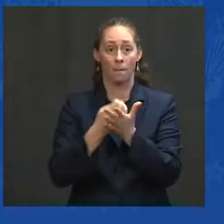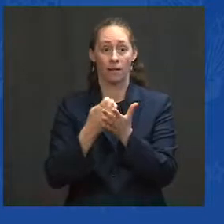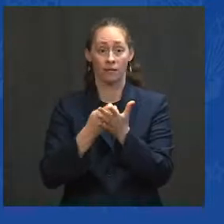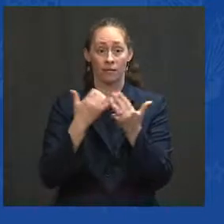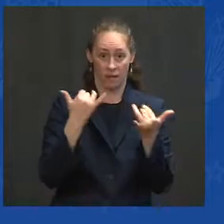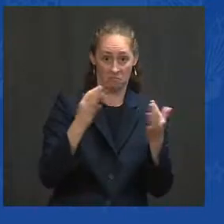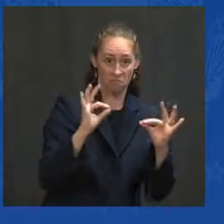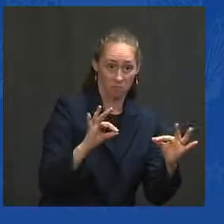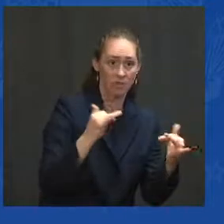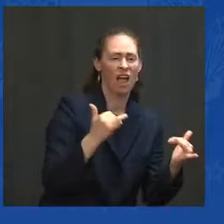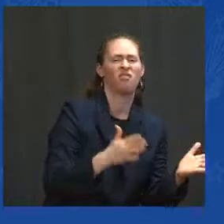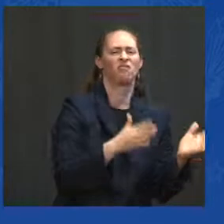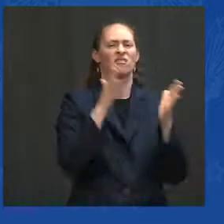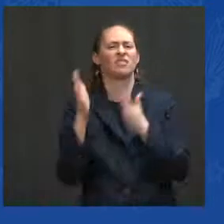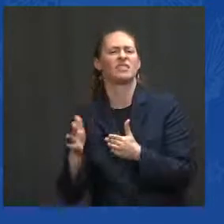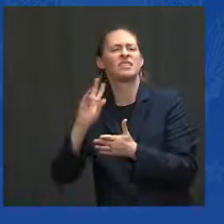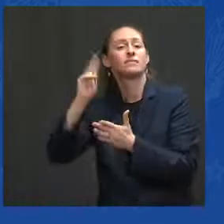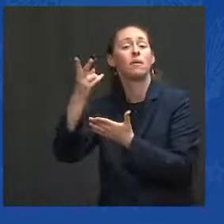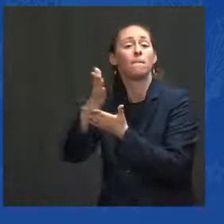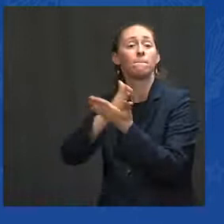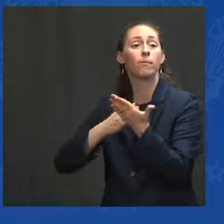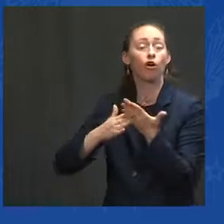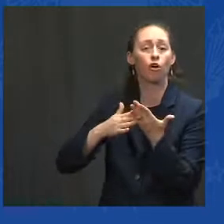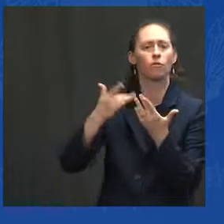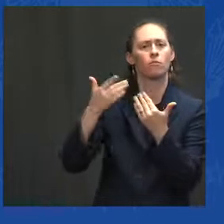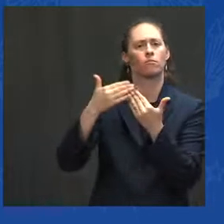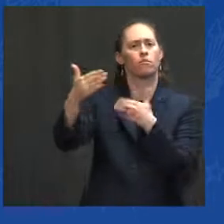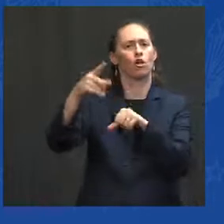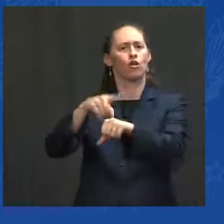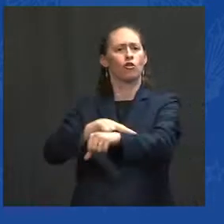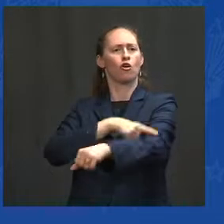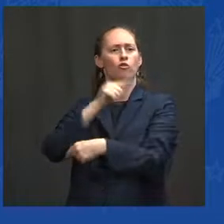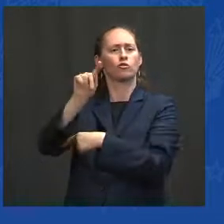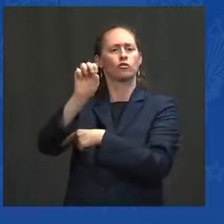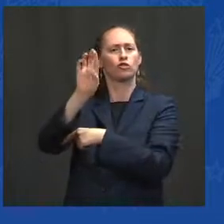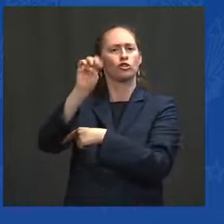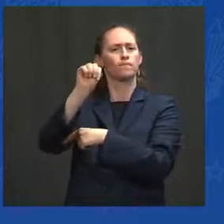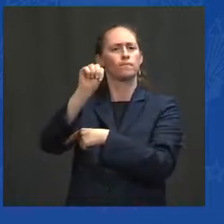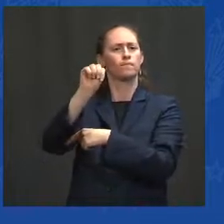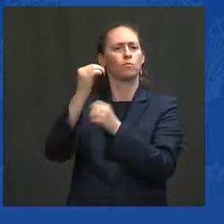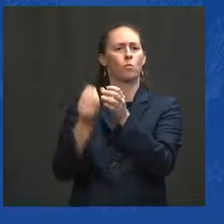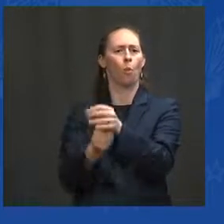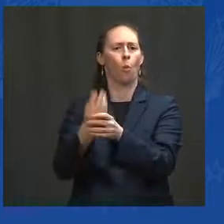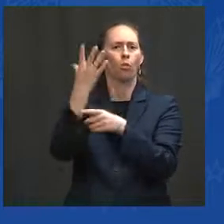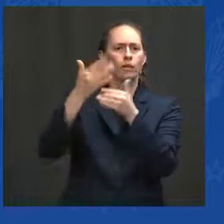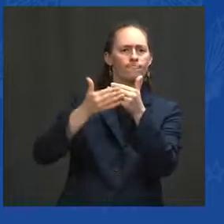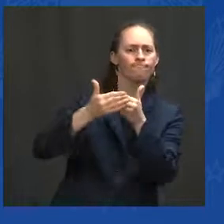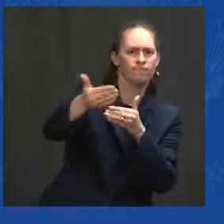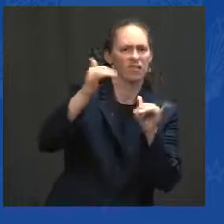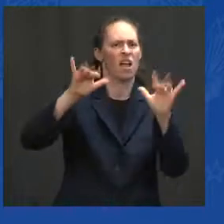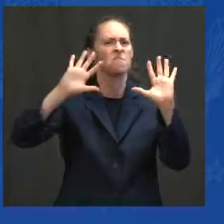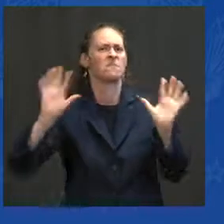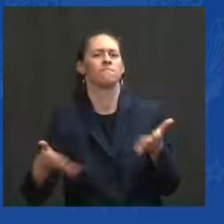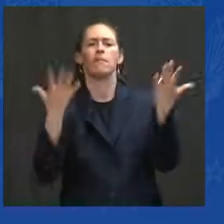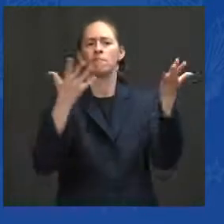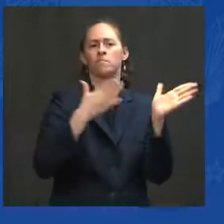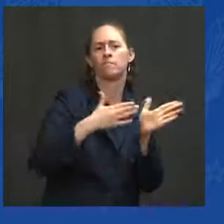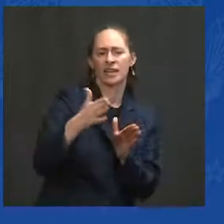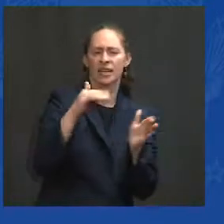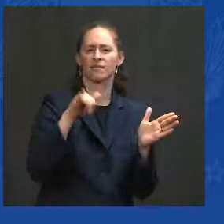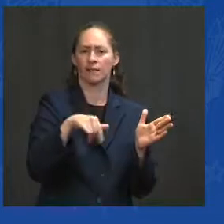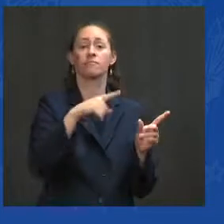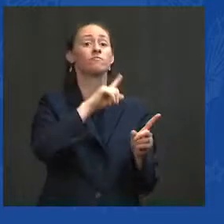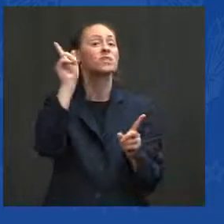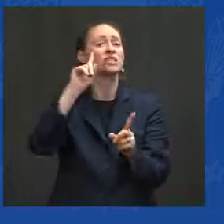long-term growth. That's what my Build Back Better agenda, including my Americans Family Plan and the bipartisan infrastructure